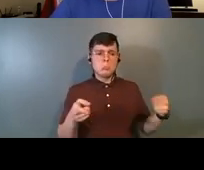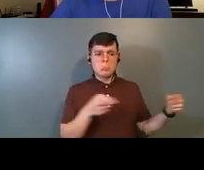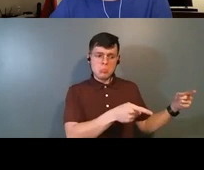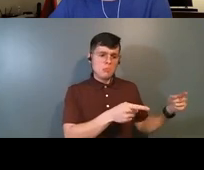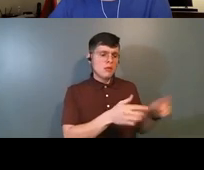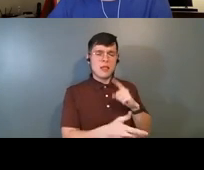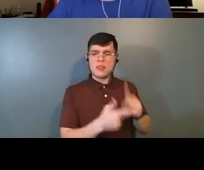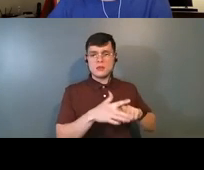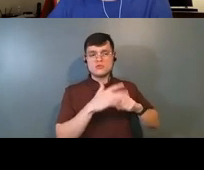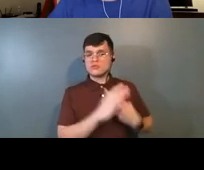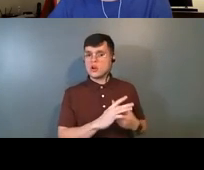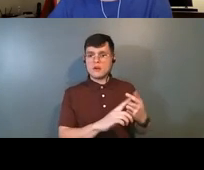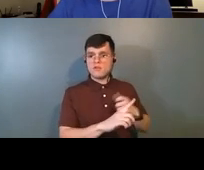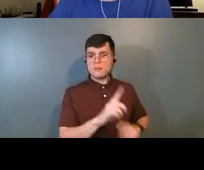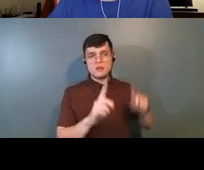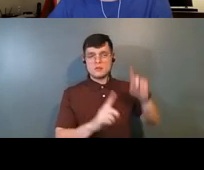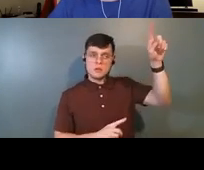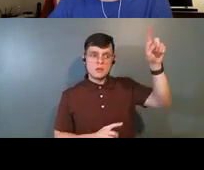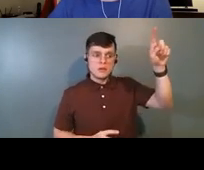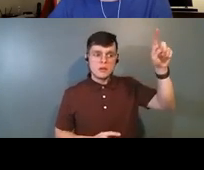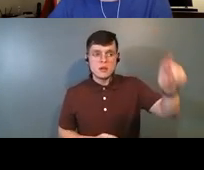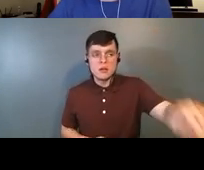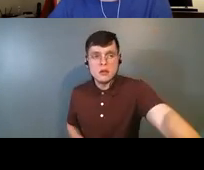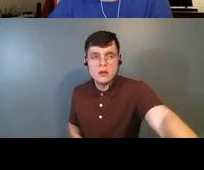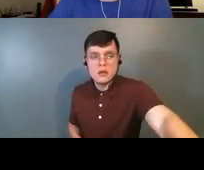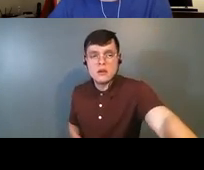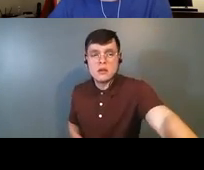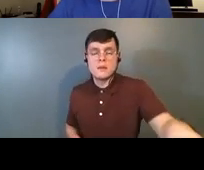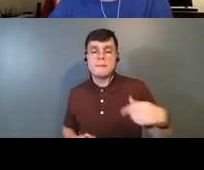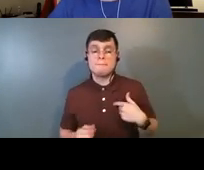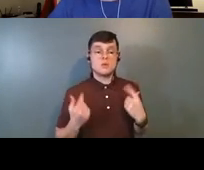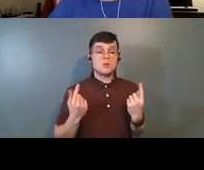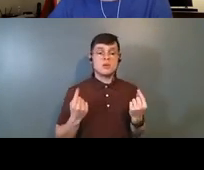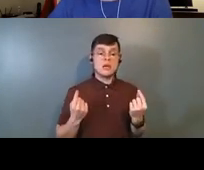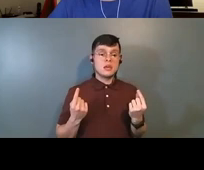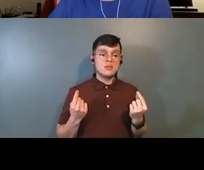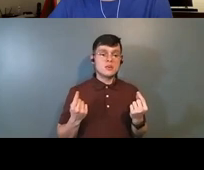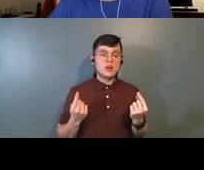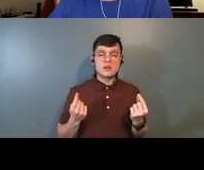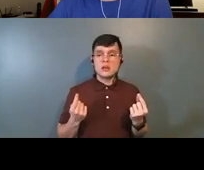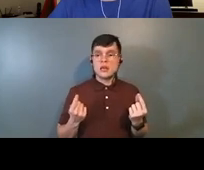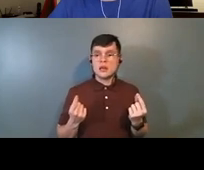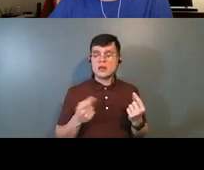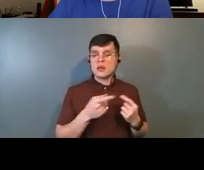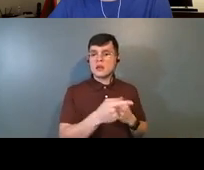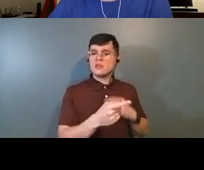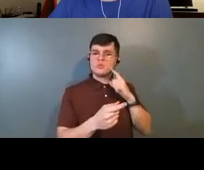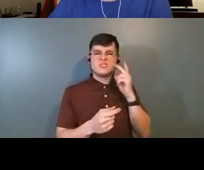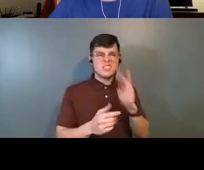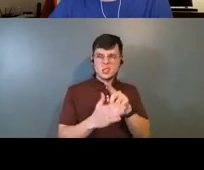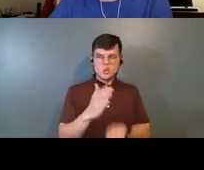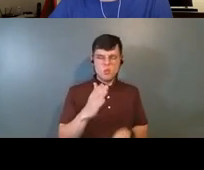start from the top. Cars demo vertical bar massive. What I would do first is kind of see what are the headings on this page. And